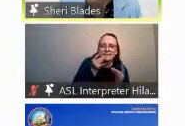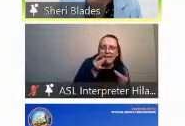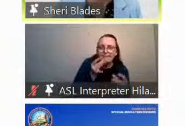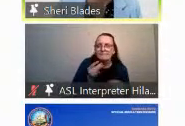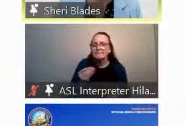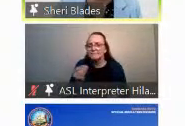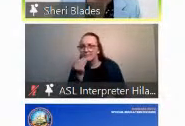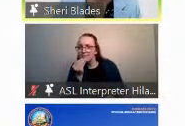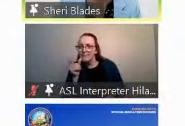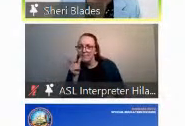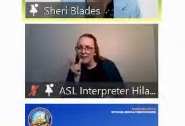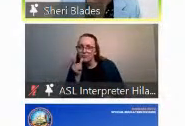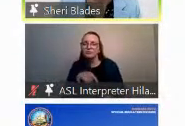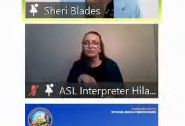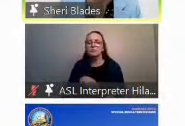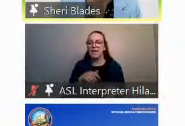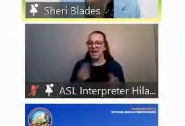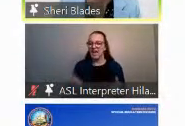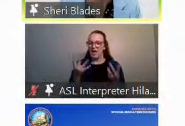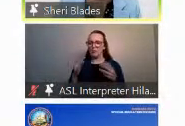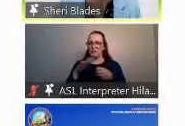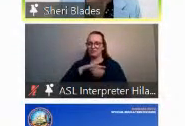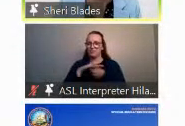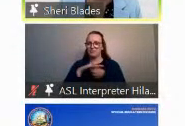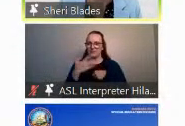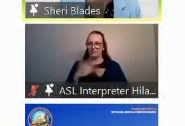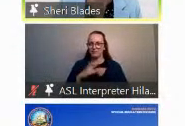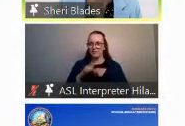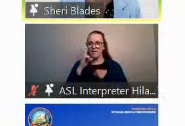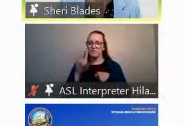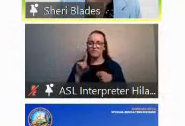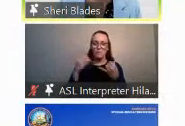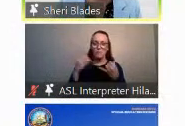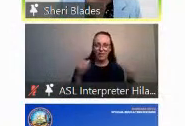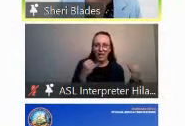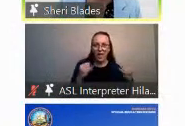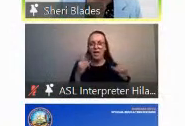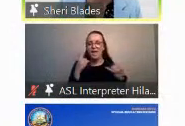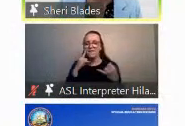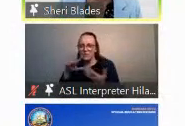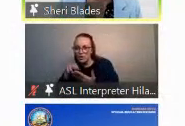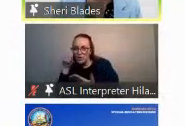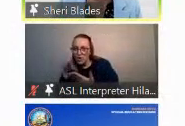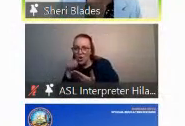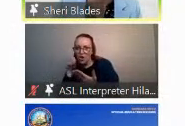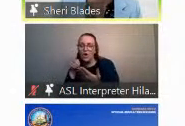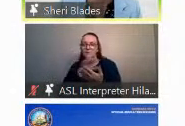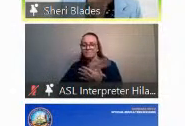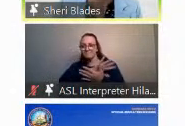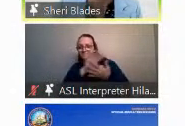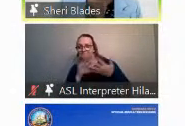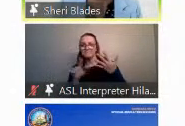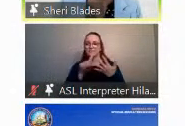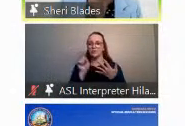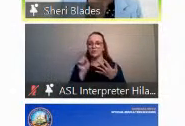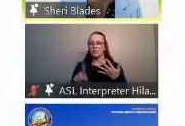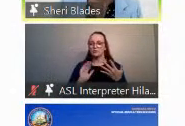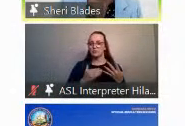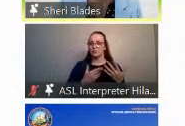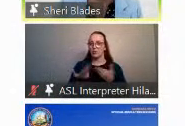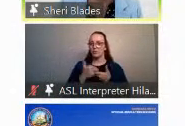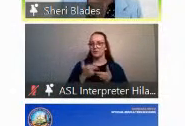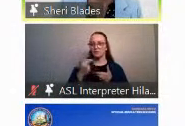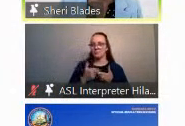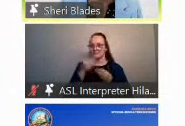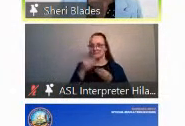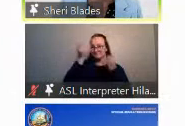do the kids have to play and learn? These were all questions the participants think about. Next slide.